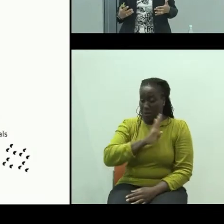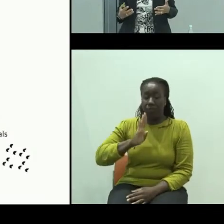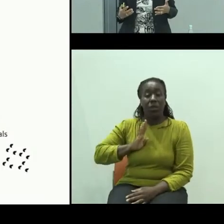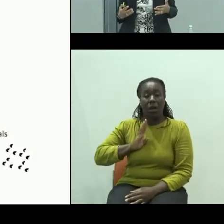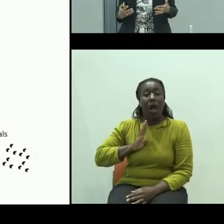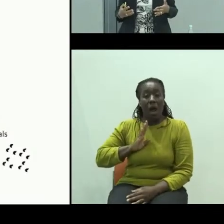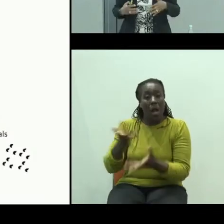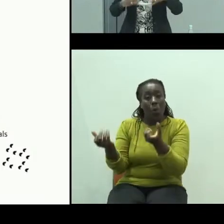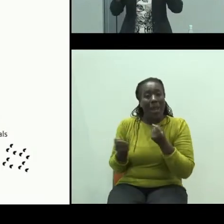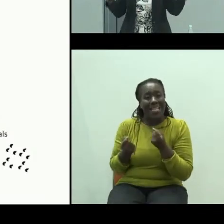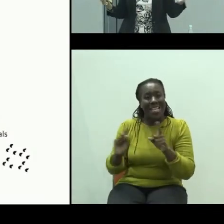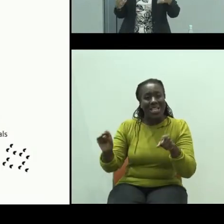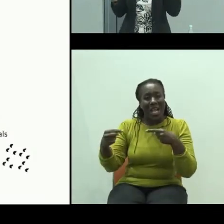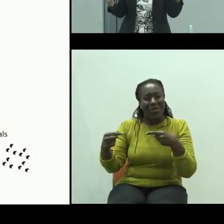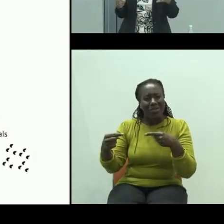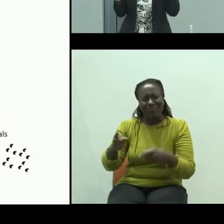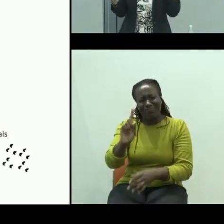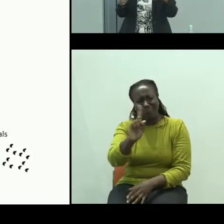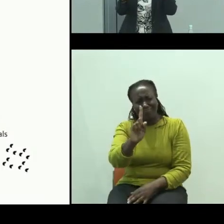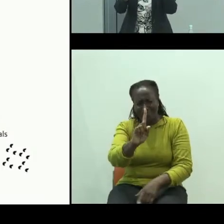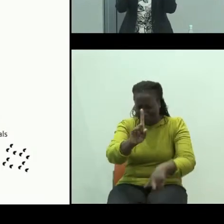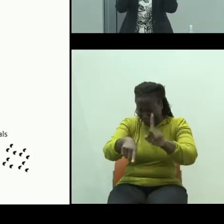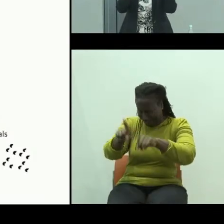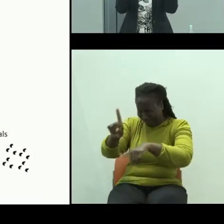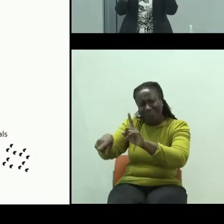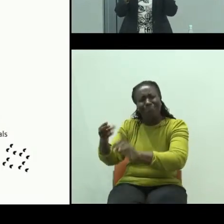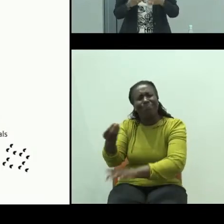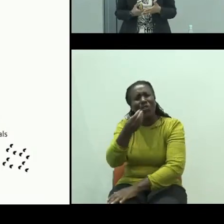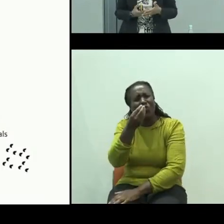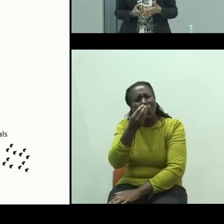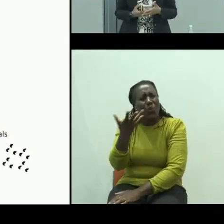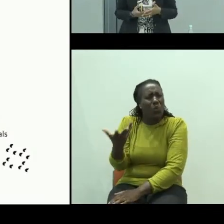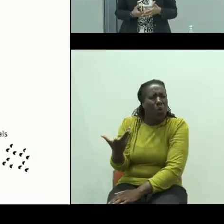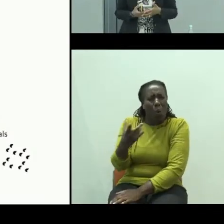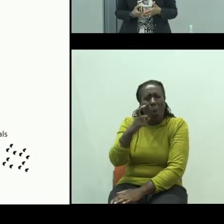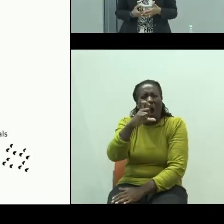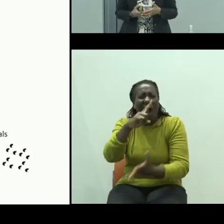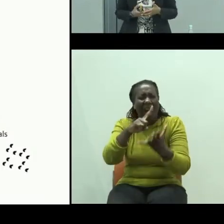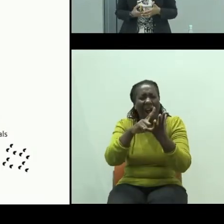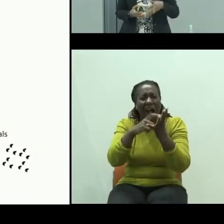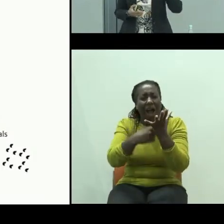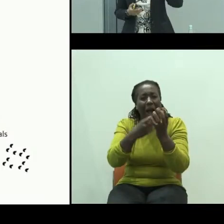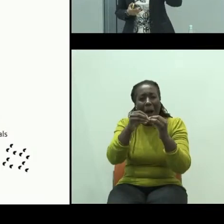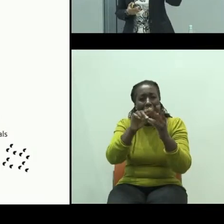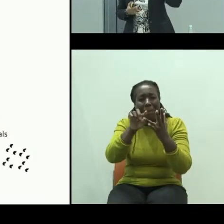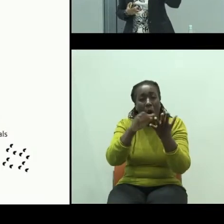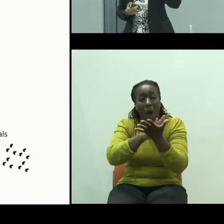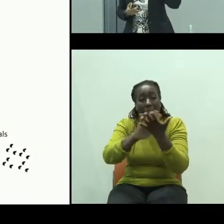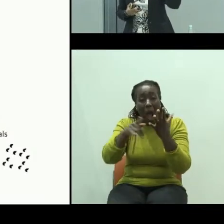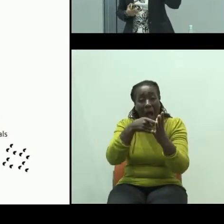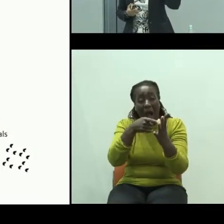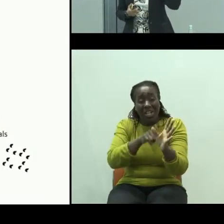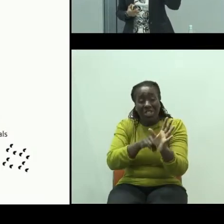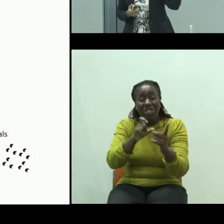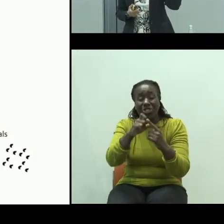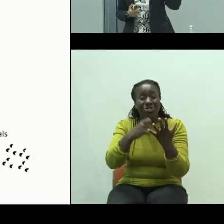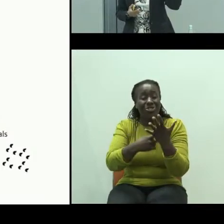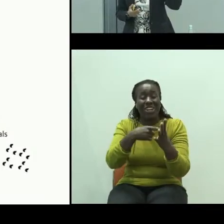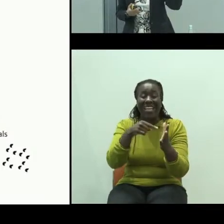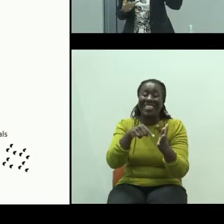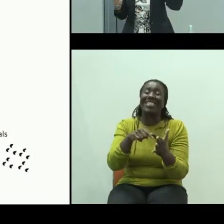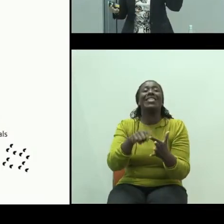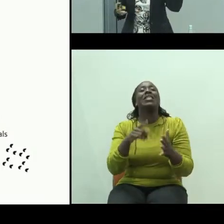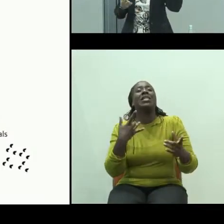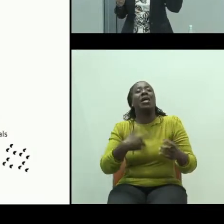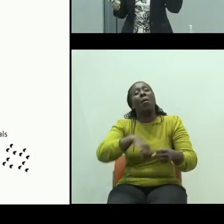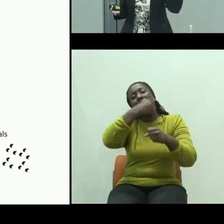challenge on, what are the different carbohydrates present in food waste? Galacturonic acid was very high on the list.